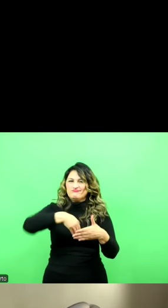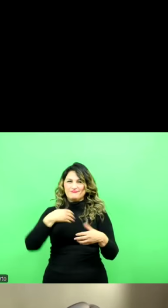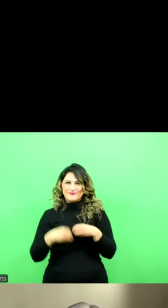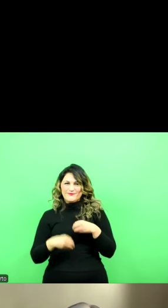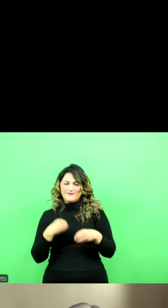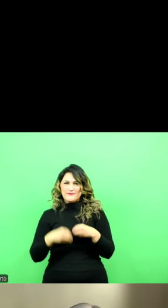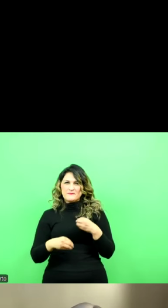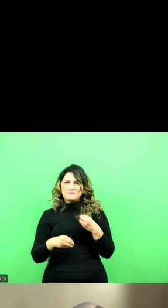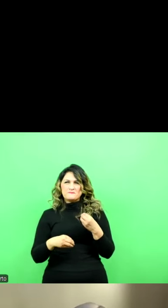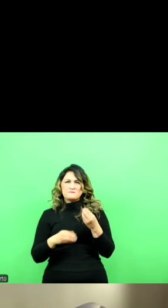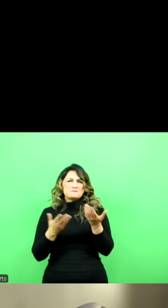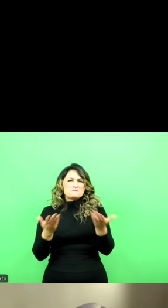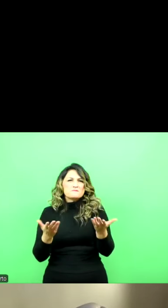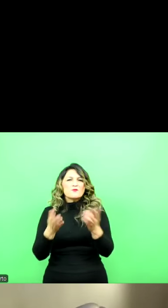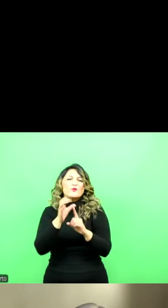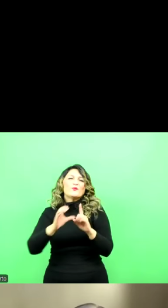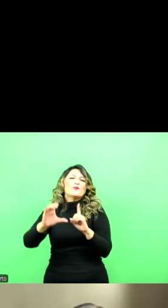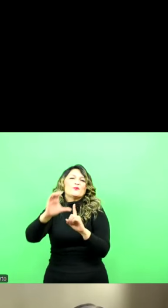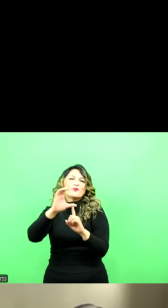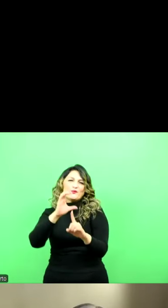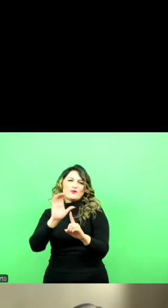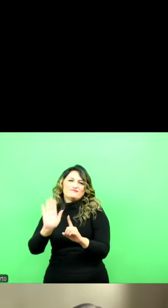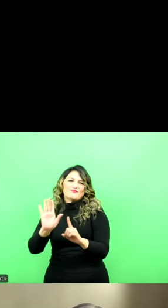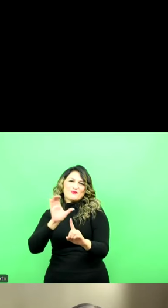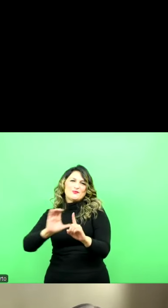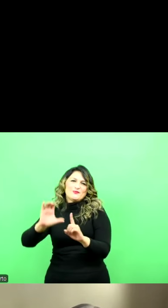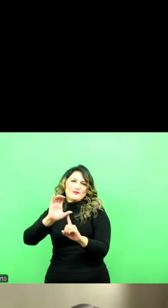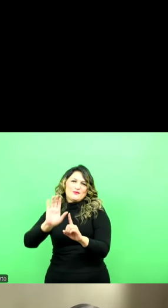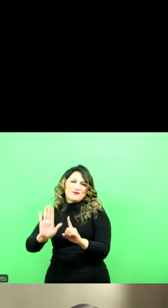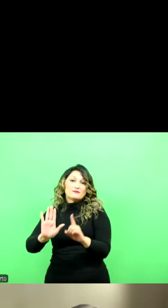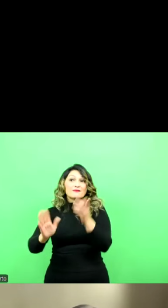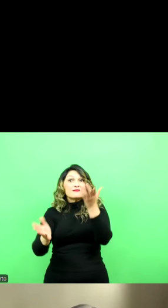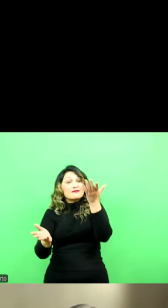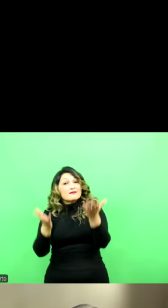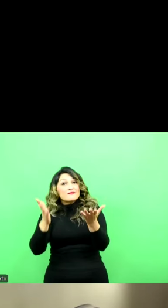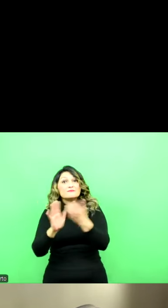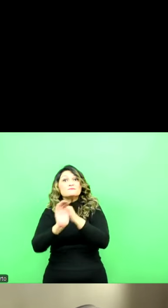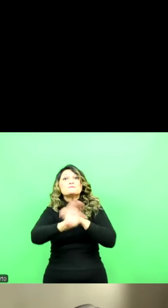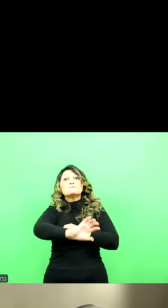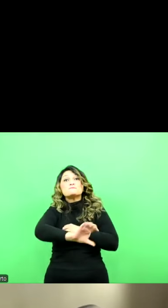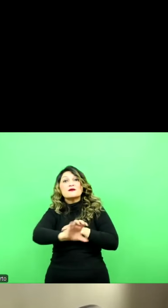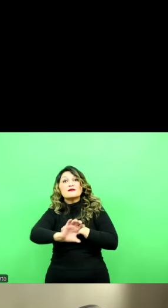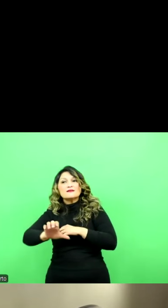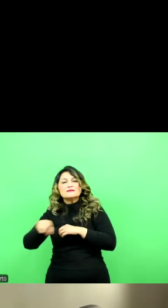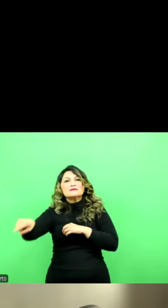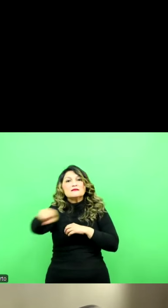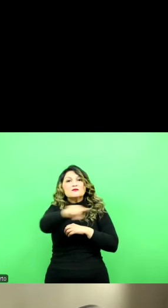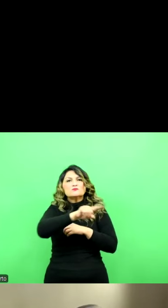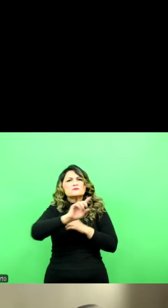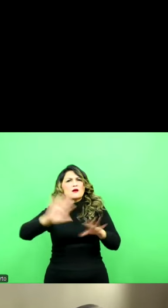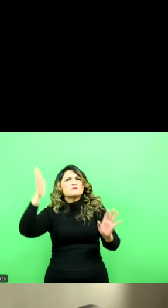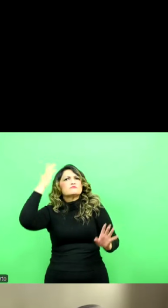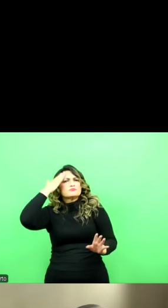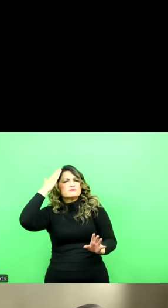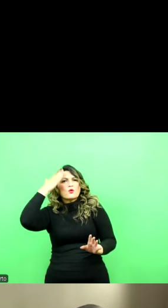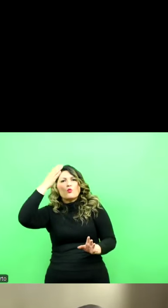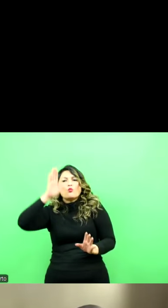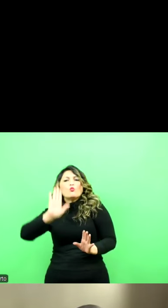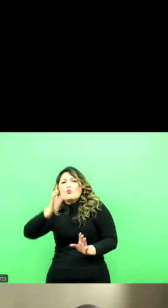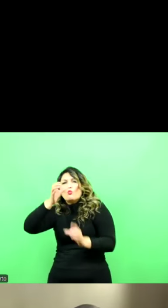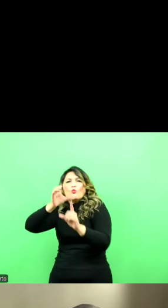Issues of mobility, higher rates of infirmity, inability to actually pay for a hotel in